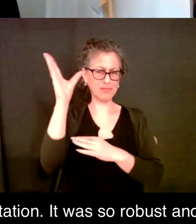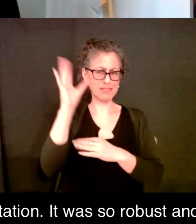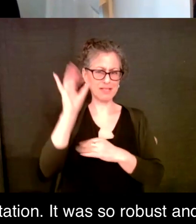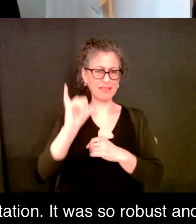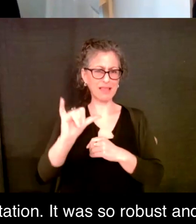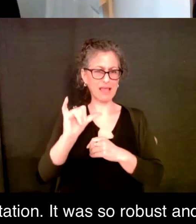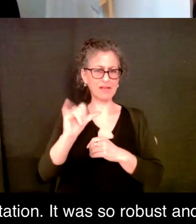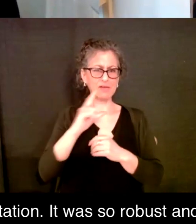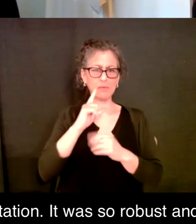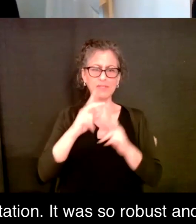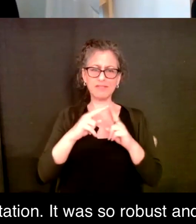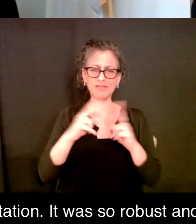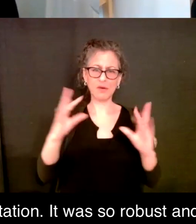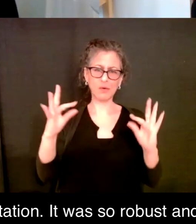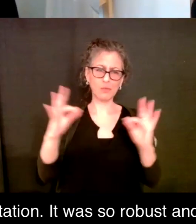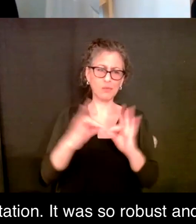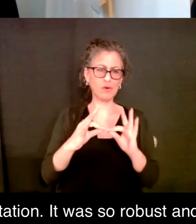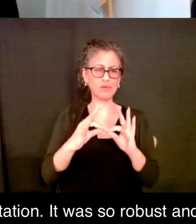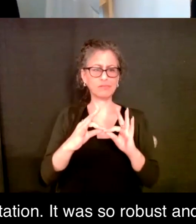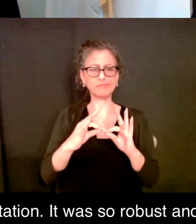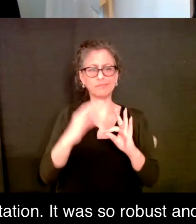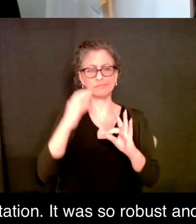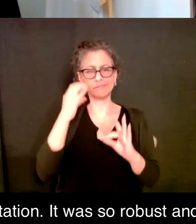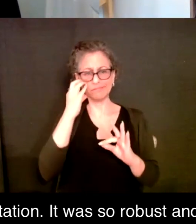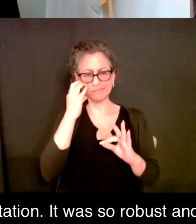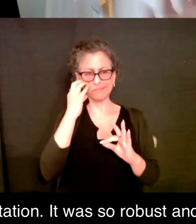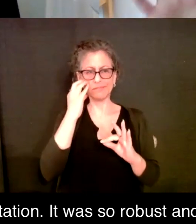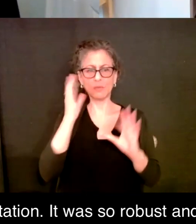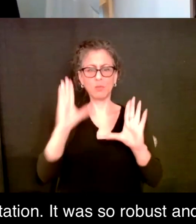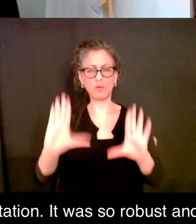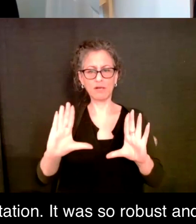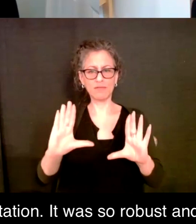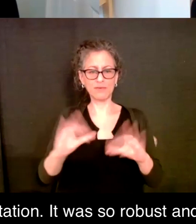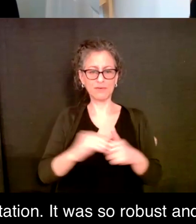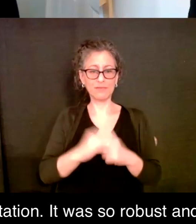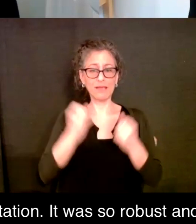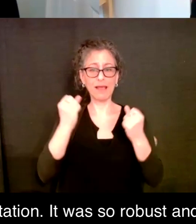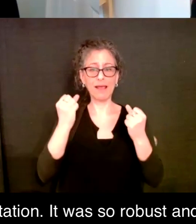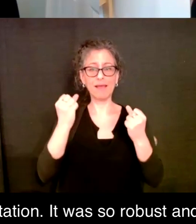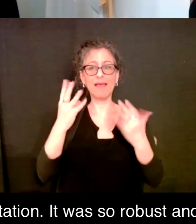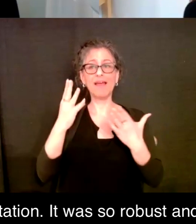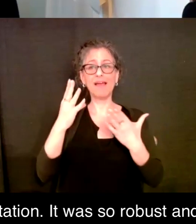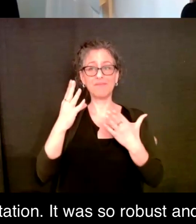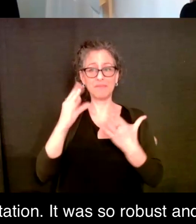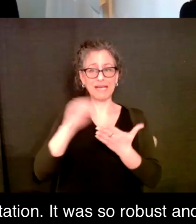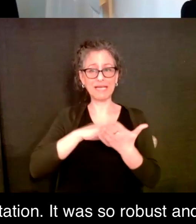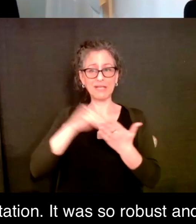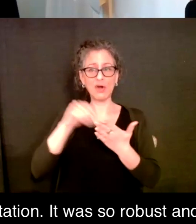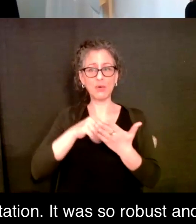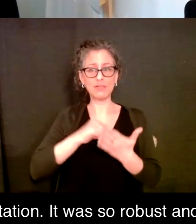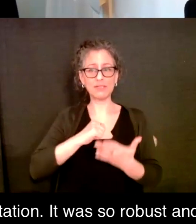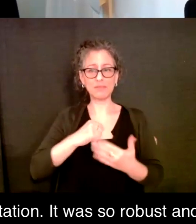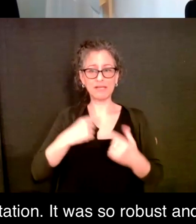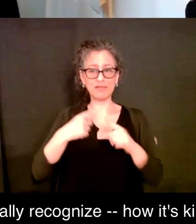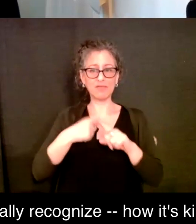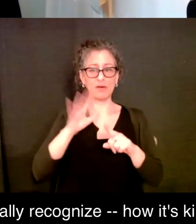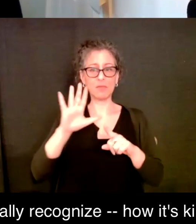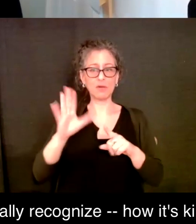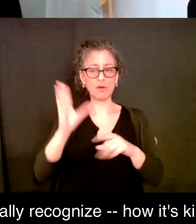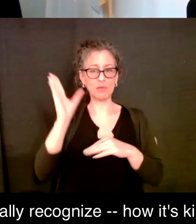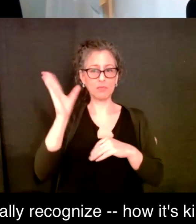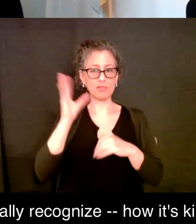so robust and wonderful. I have pages of notes from your